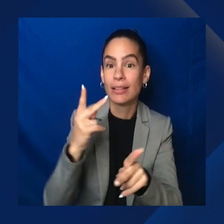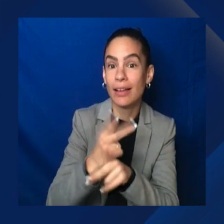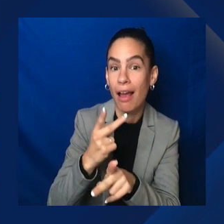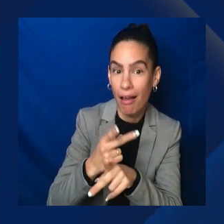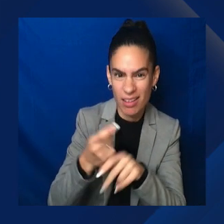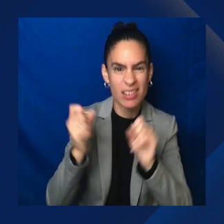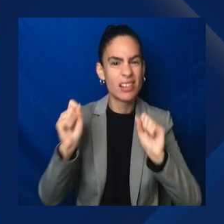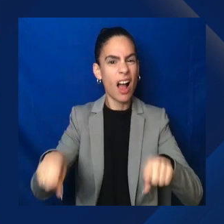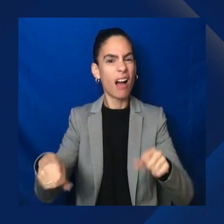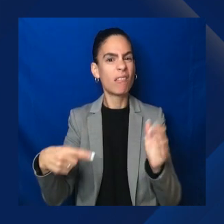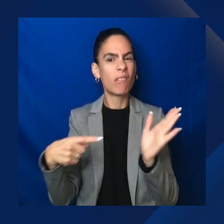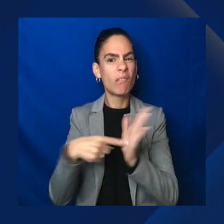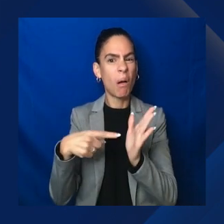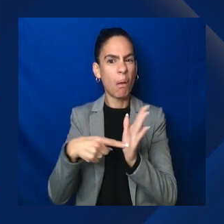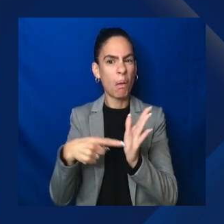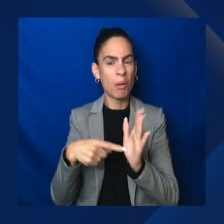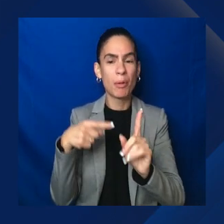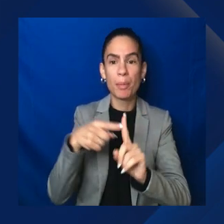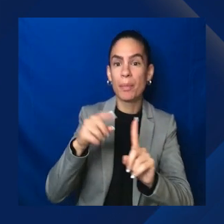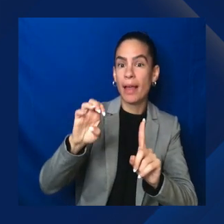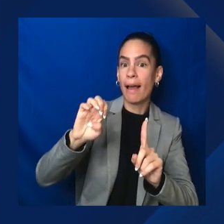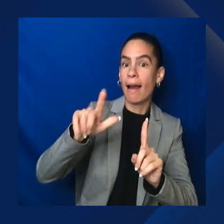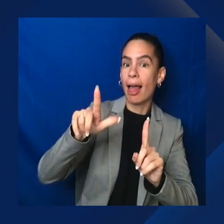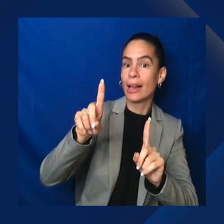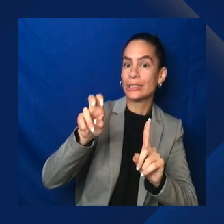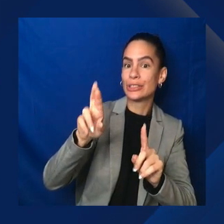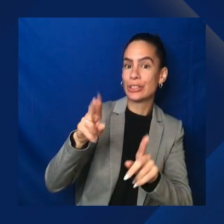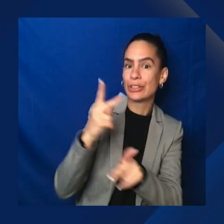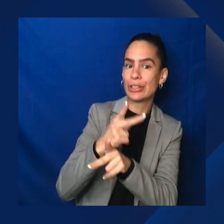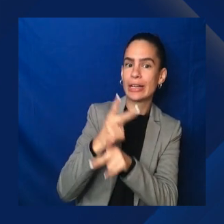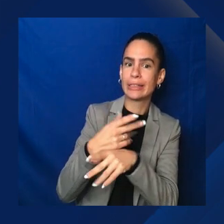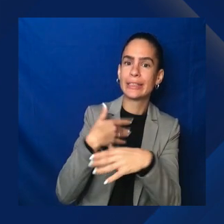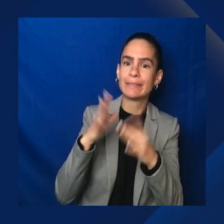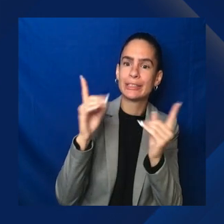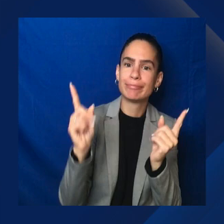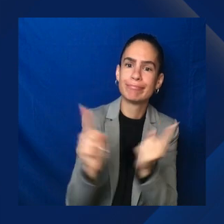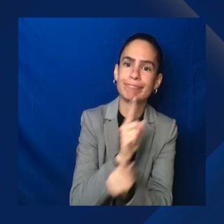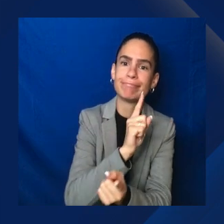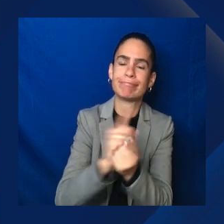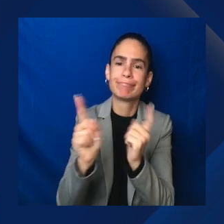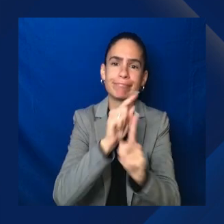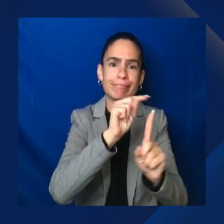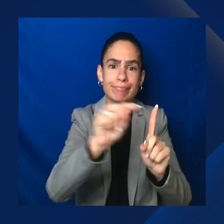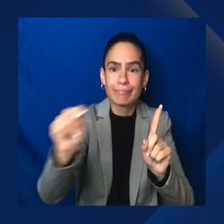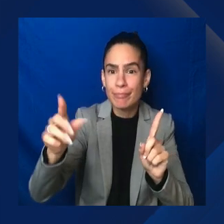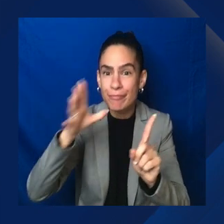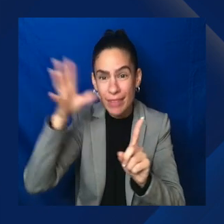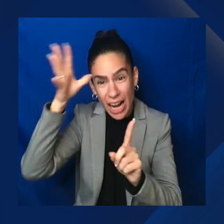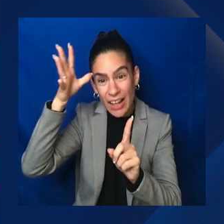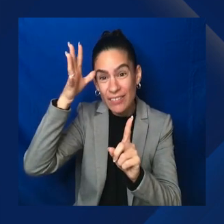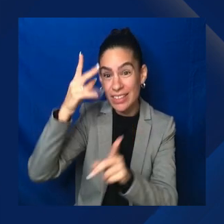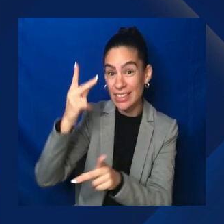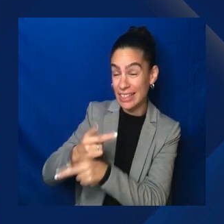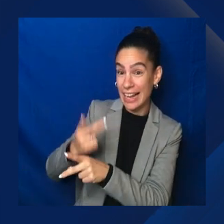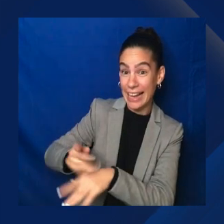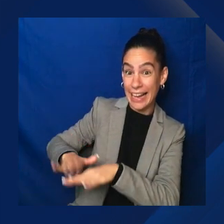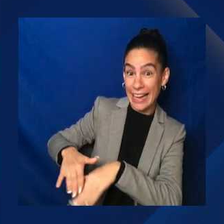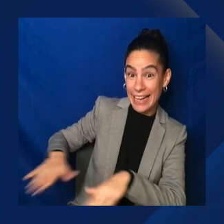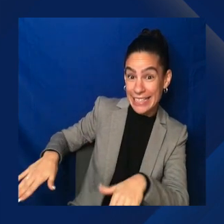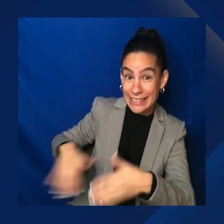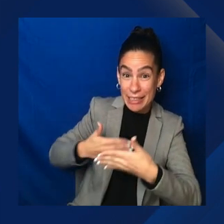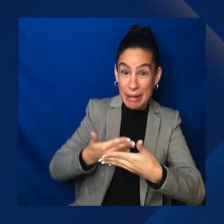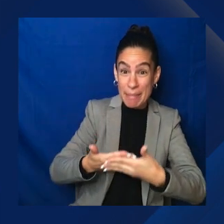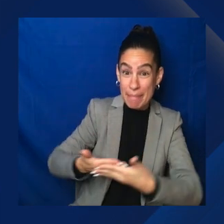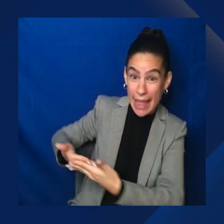many around the country, mothers and fathers who are raising young children from infancy on and also